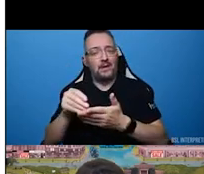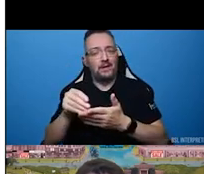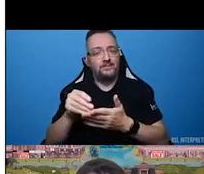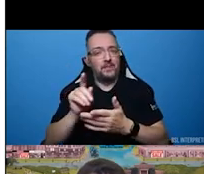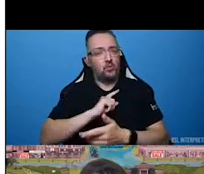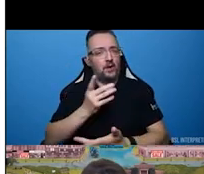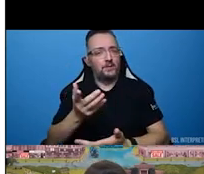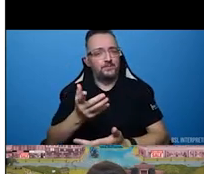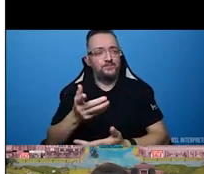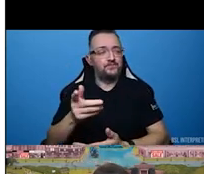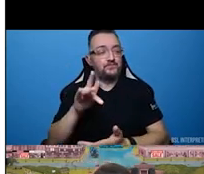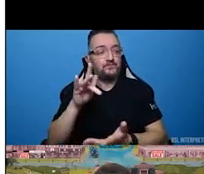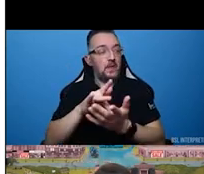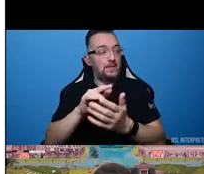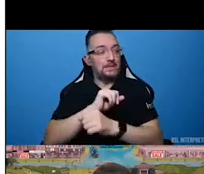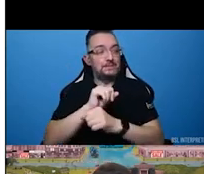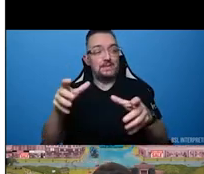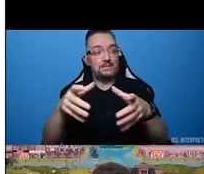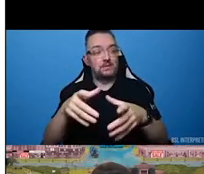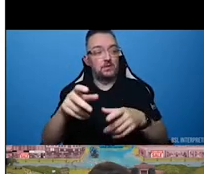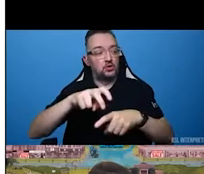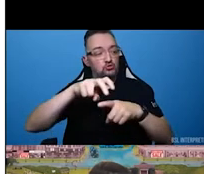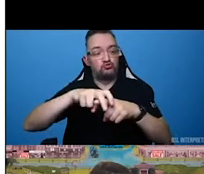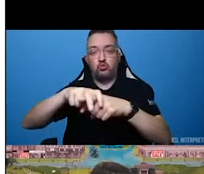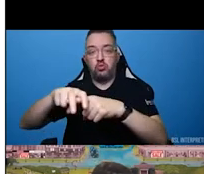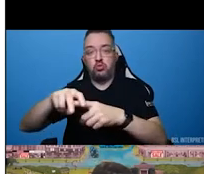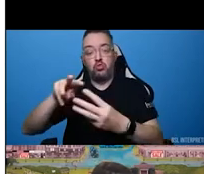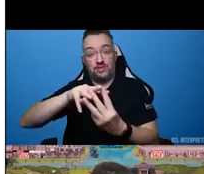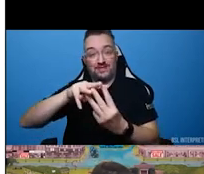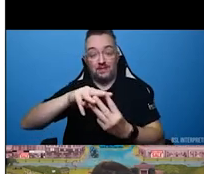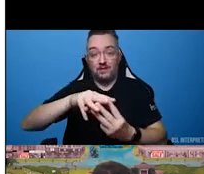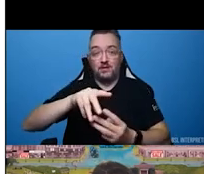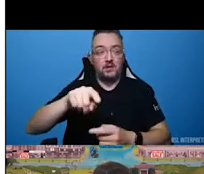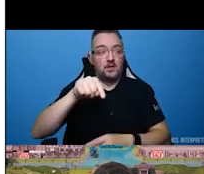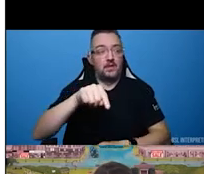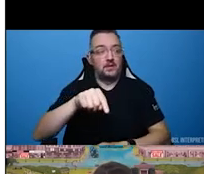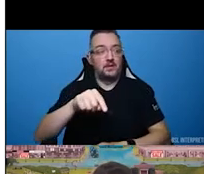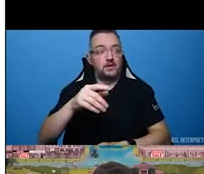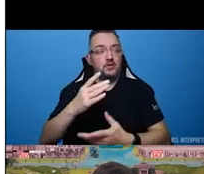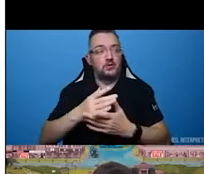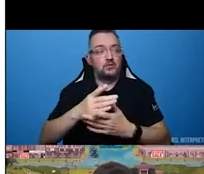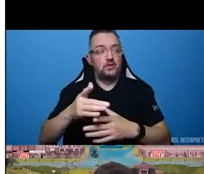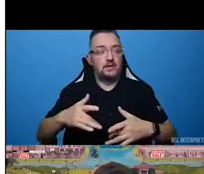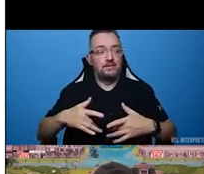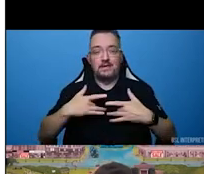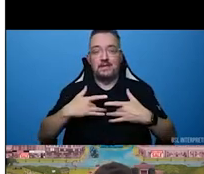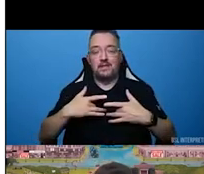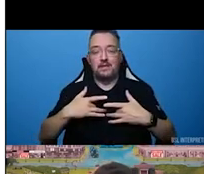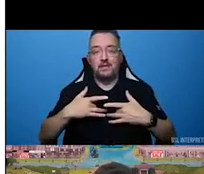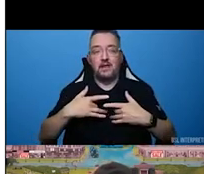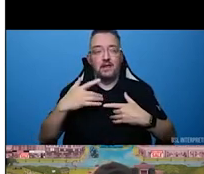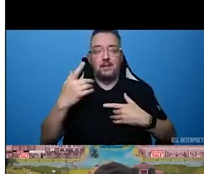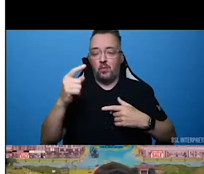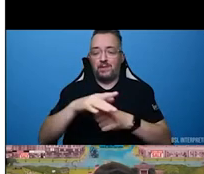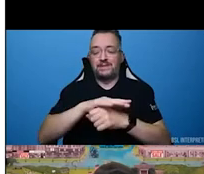in the middle space where the stools are, you're actually that's modeled on a pay as you feel space in Sheffield called Food Hall,